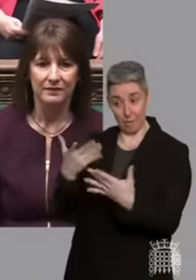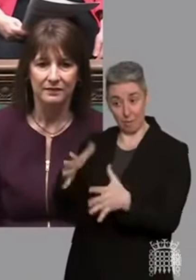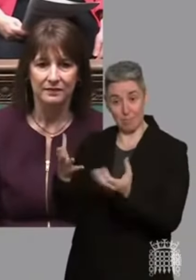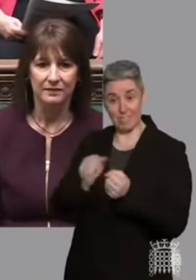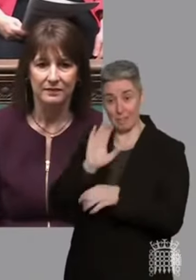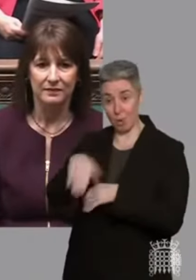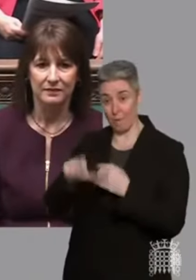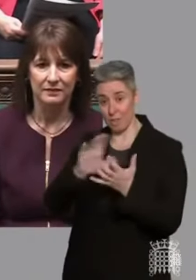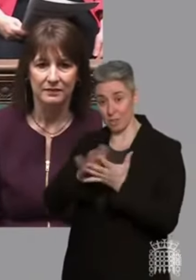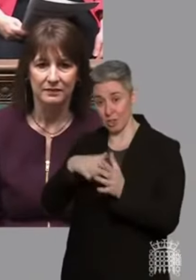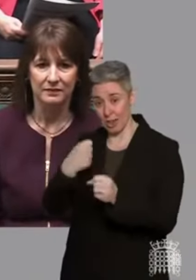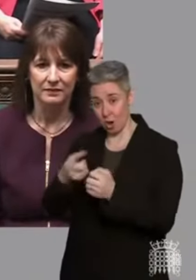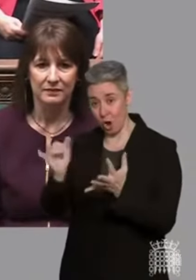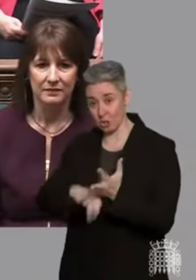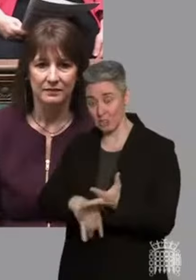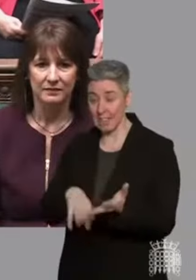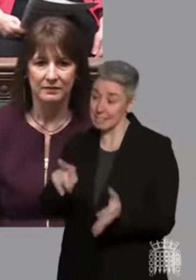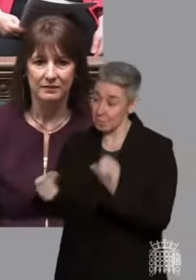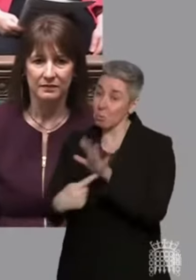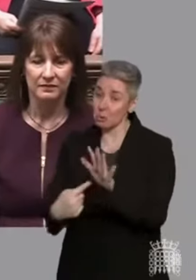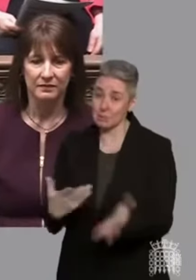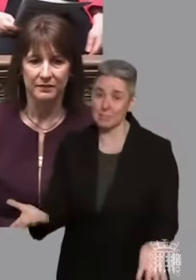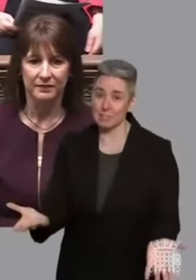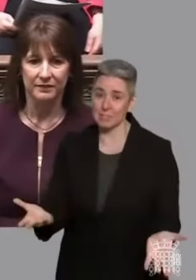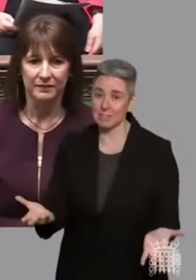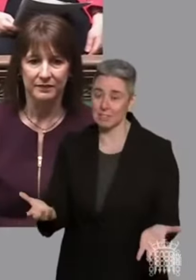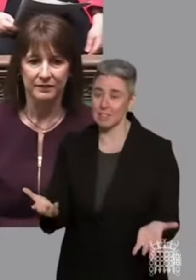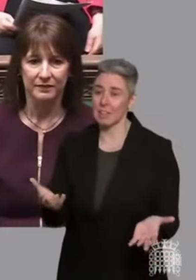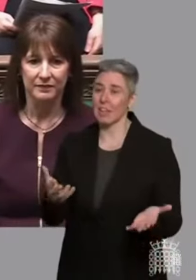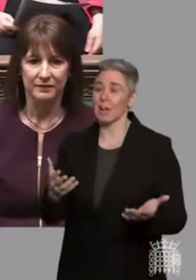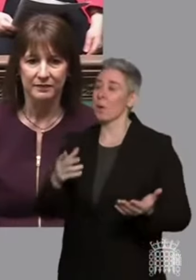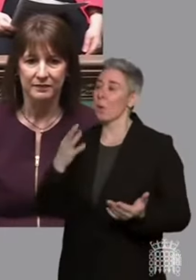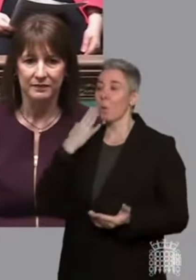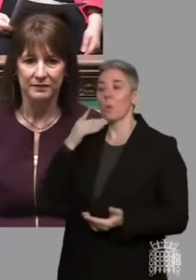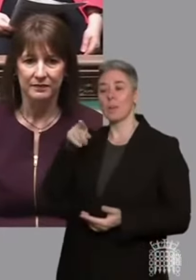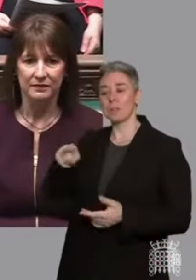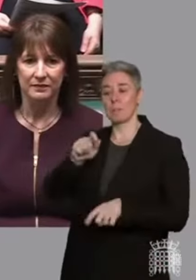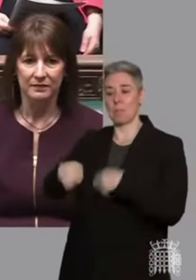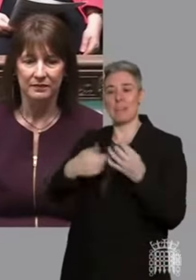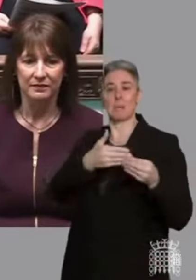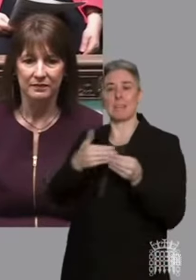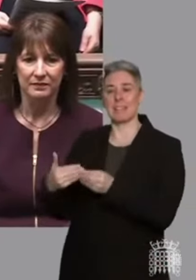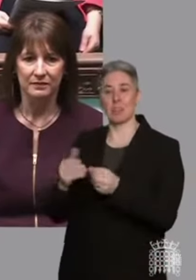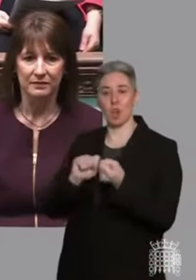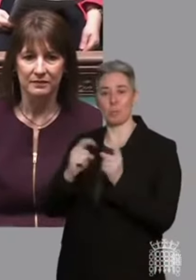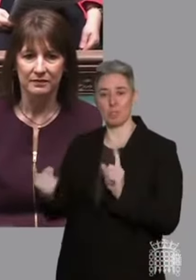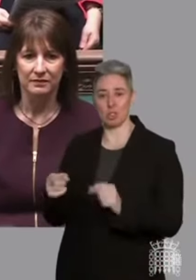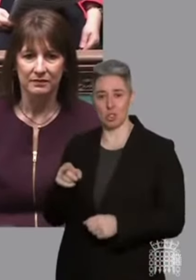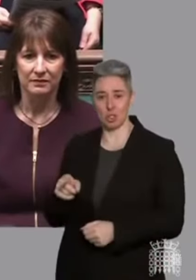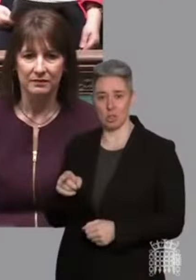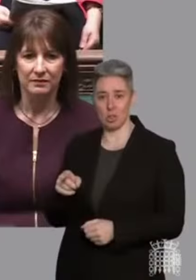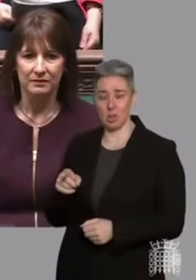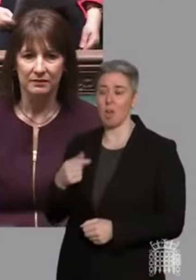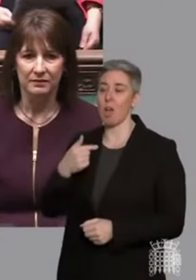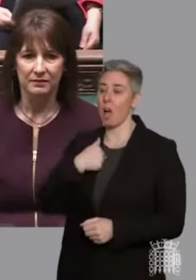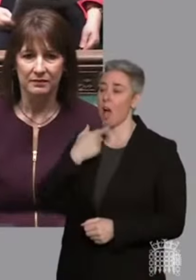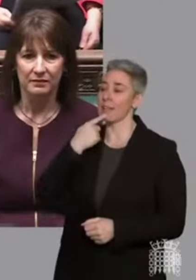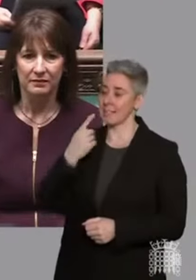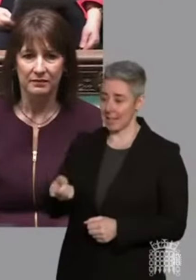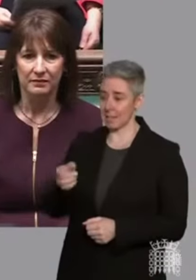Mr. Speaker, when she became Leader of the Opposition, I said to her that I would give her a briefing on any national